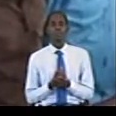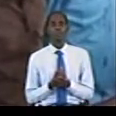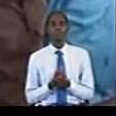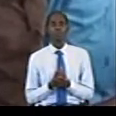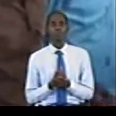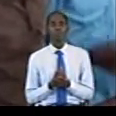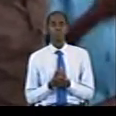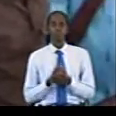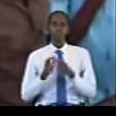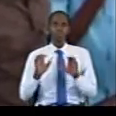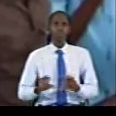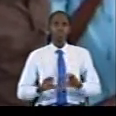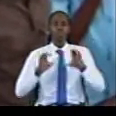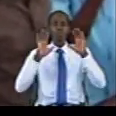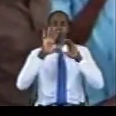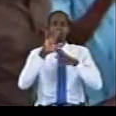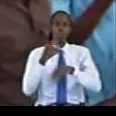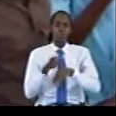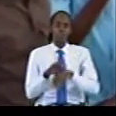Commit your time.